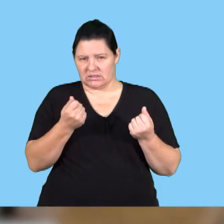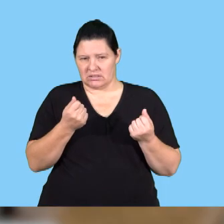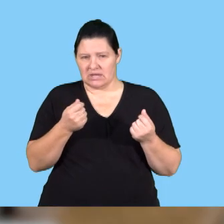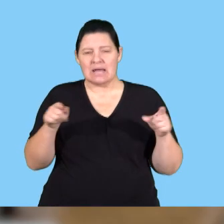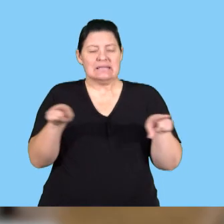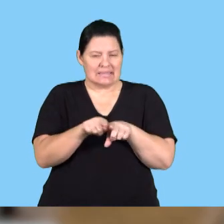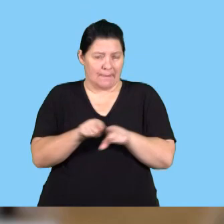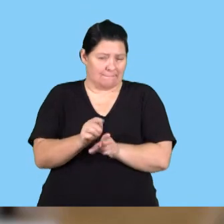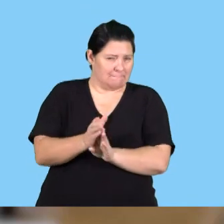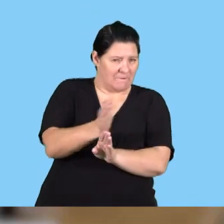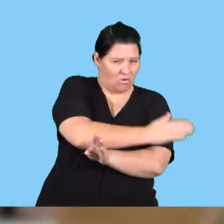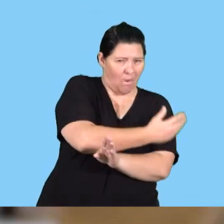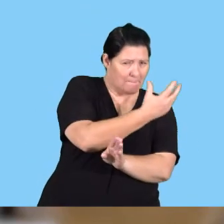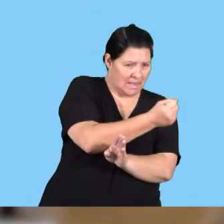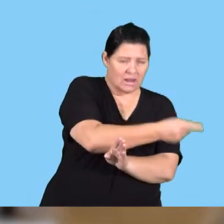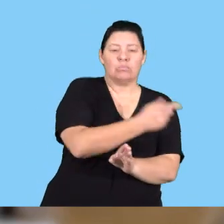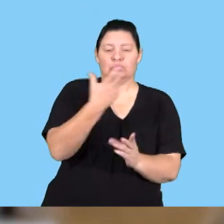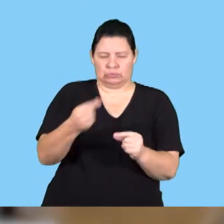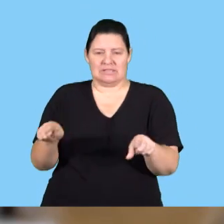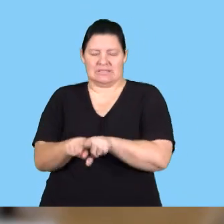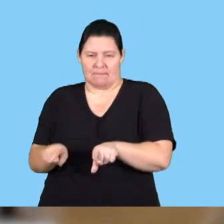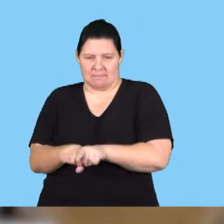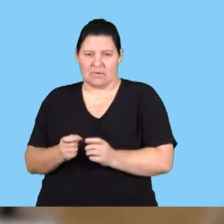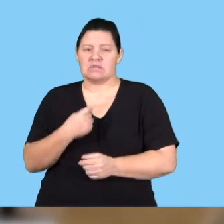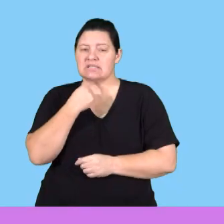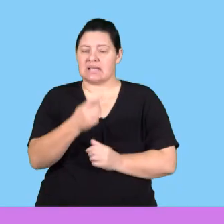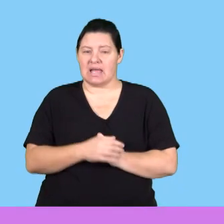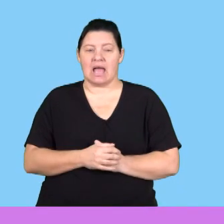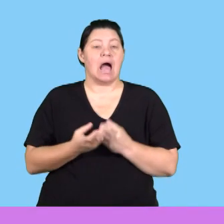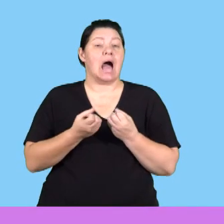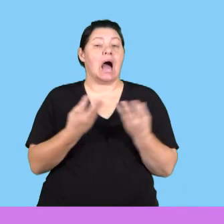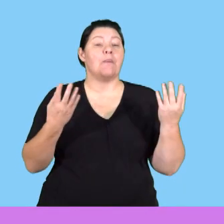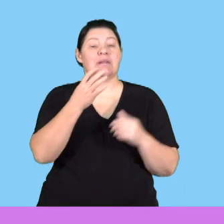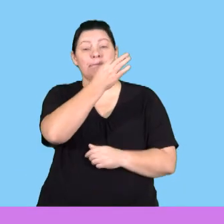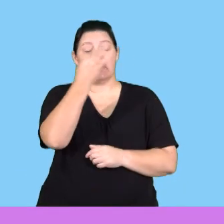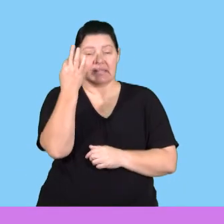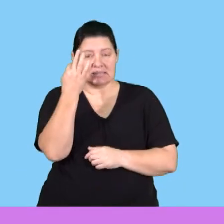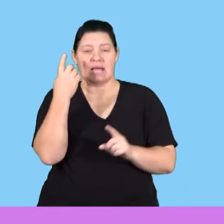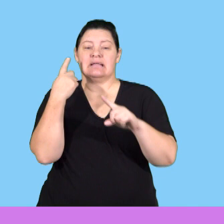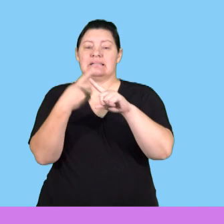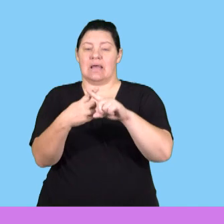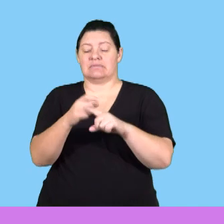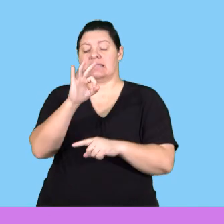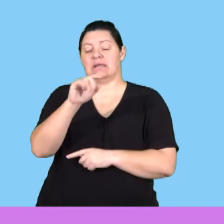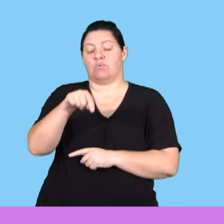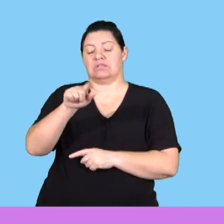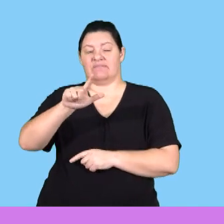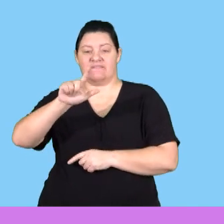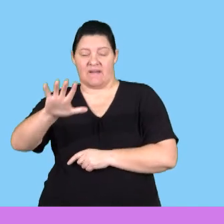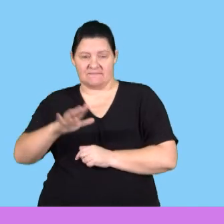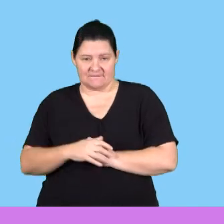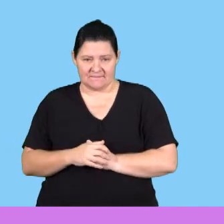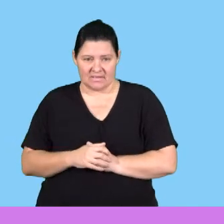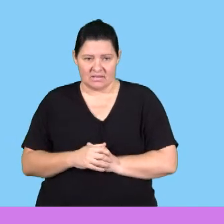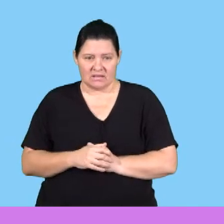do it exactly the way we were doing the previous cost rates. We will then take the number of minutes, multiply by